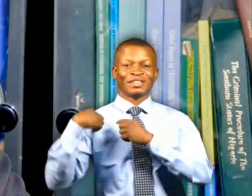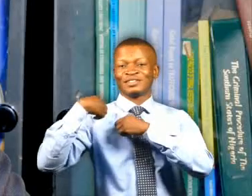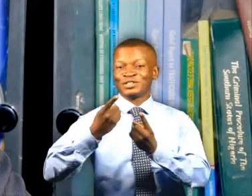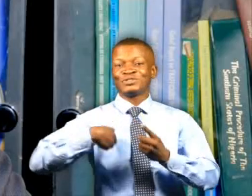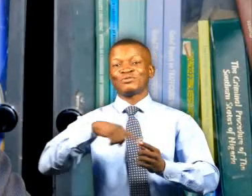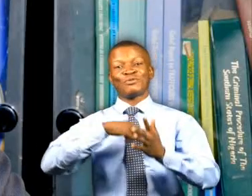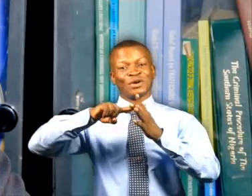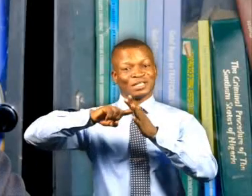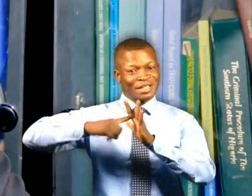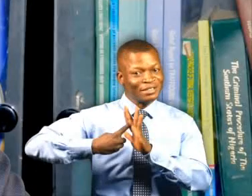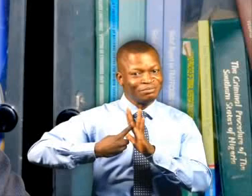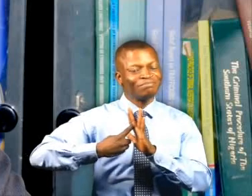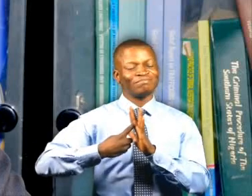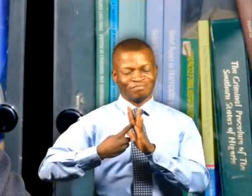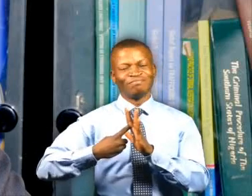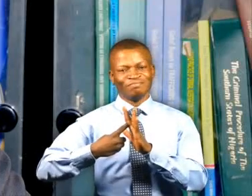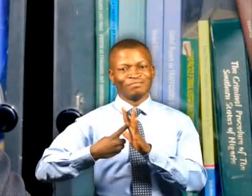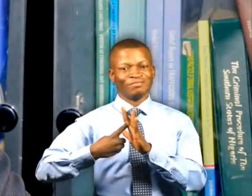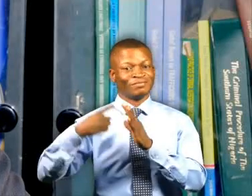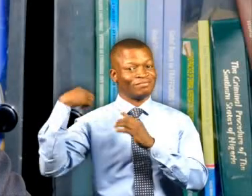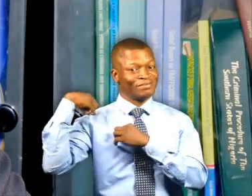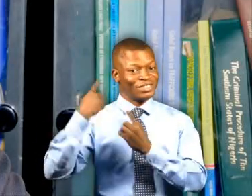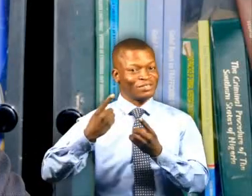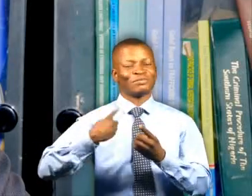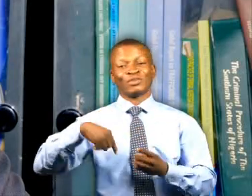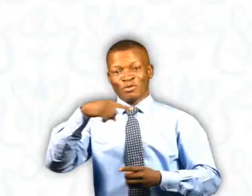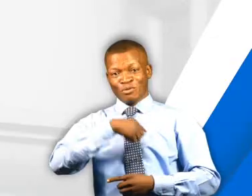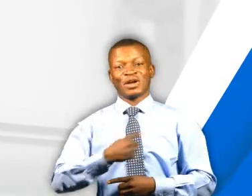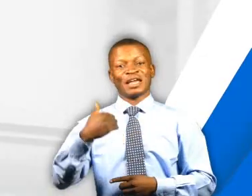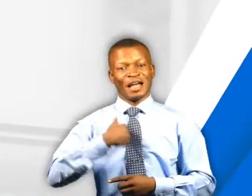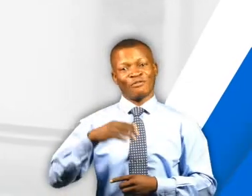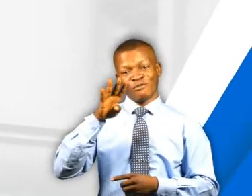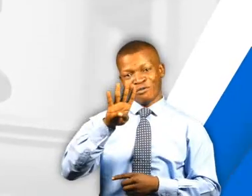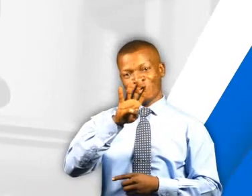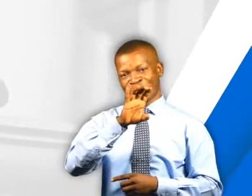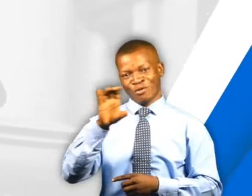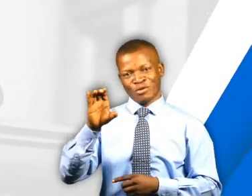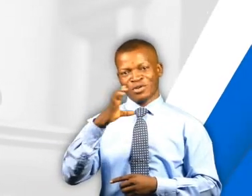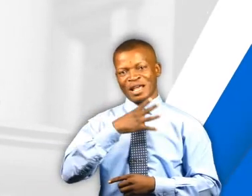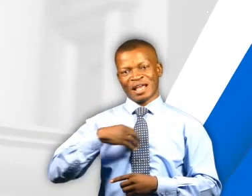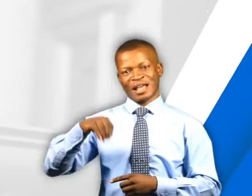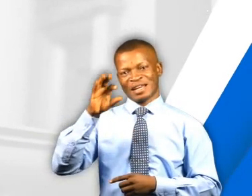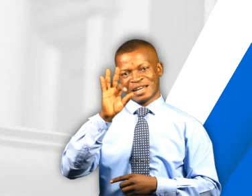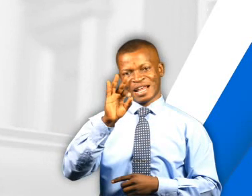Well, since inception to date, we have